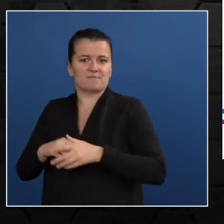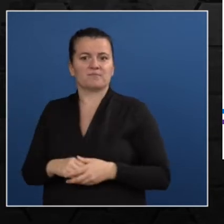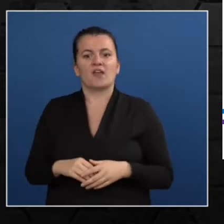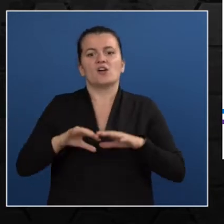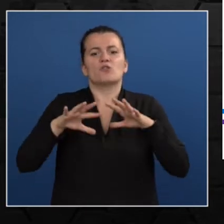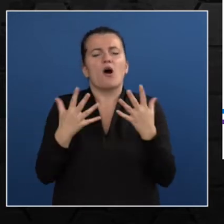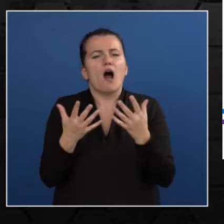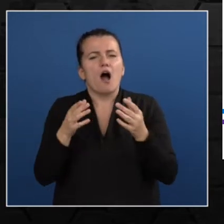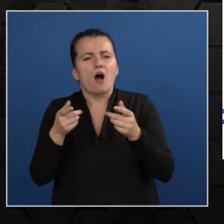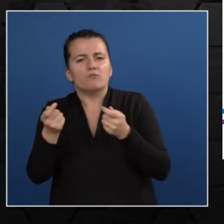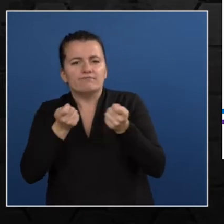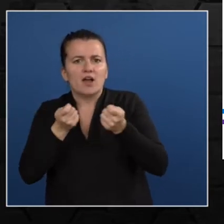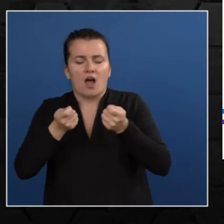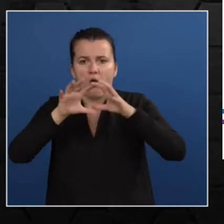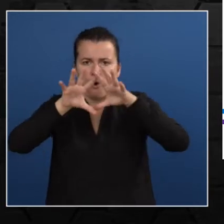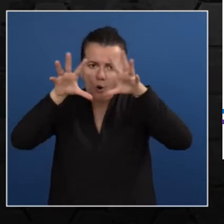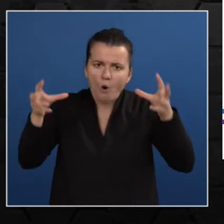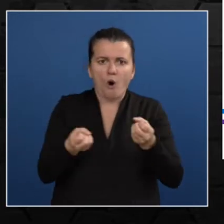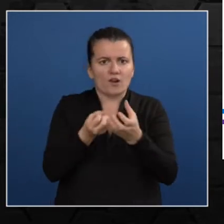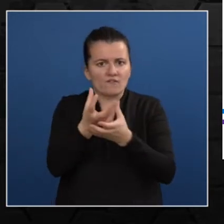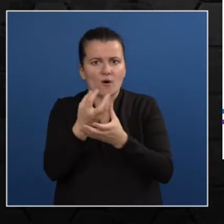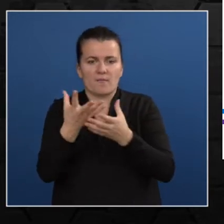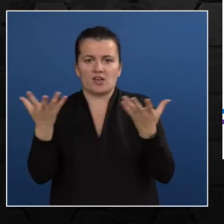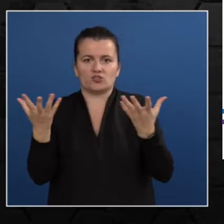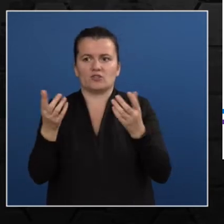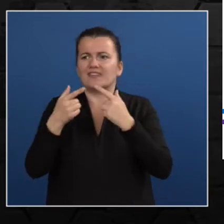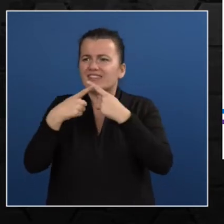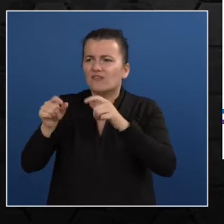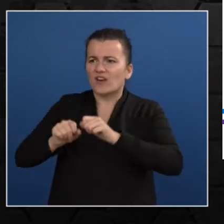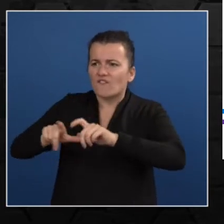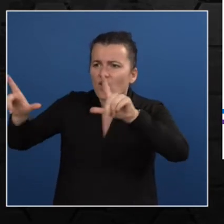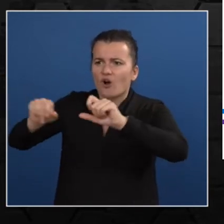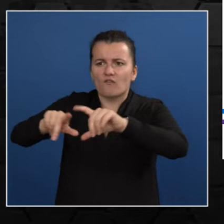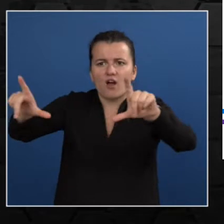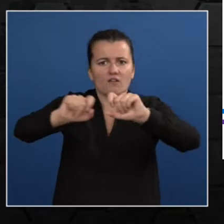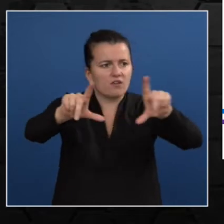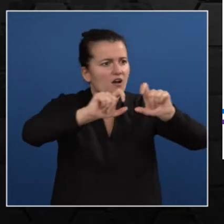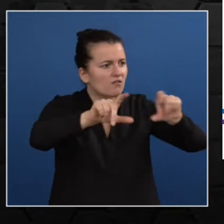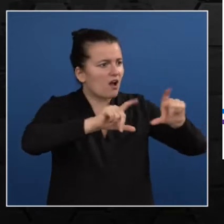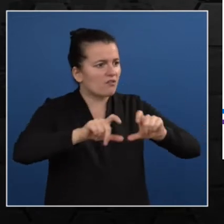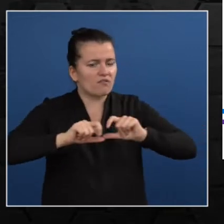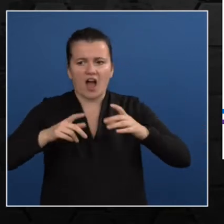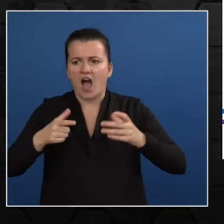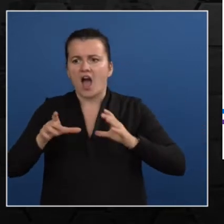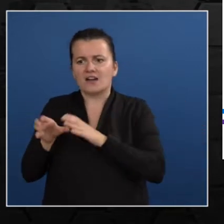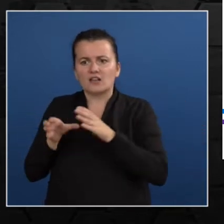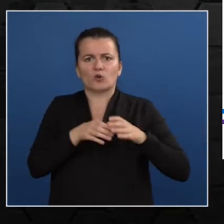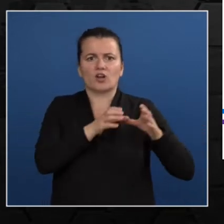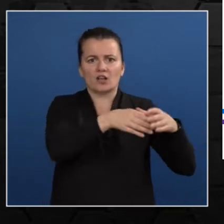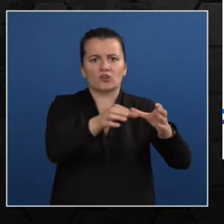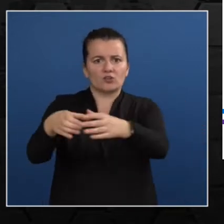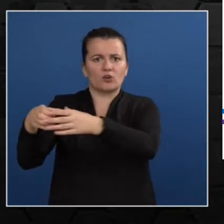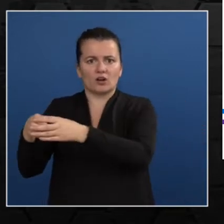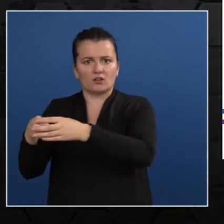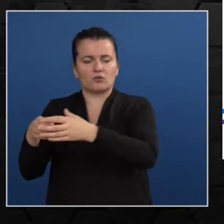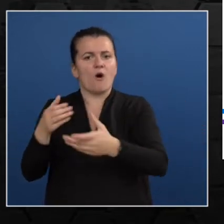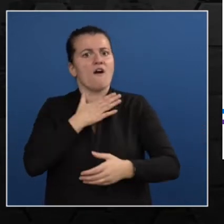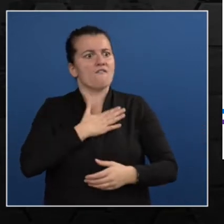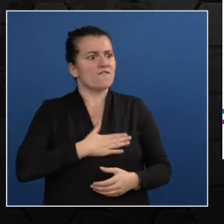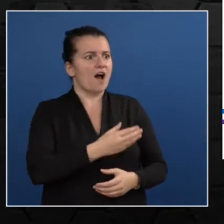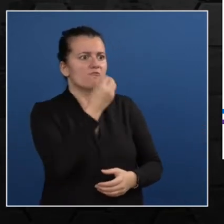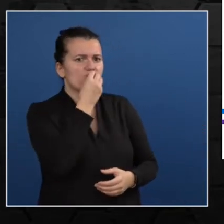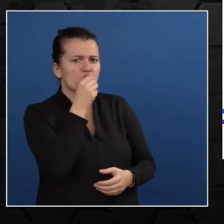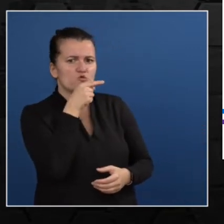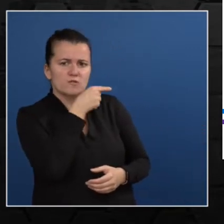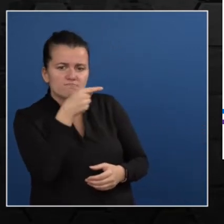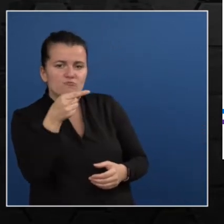Like you have to have a huge team in order to do that sort of stuff. But if you bring NLP to the